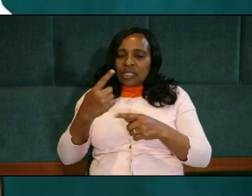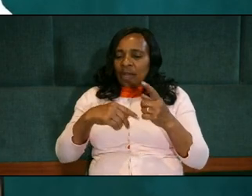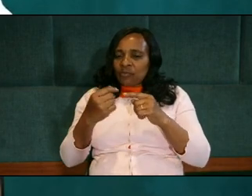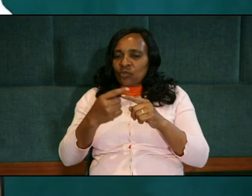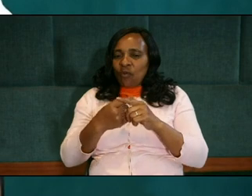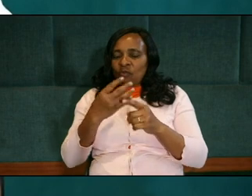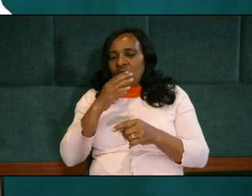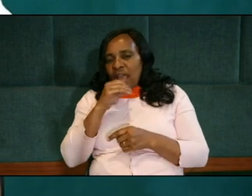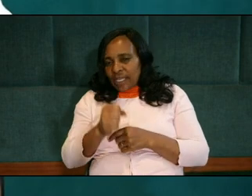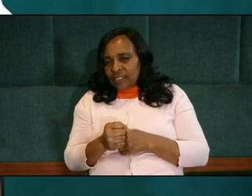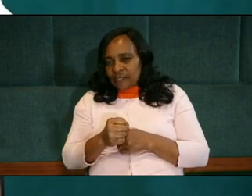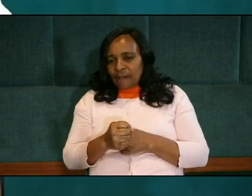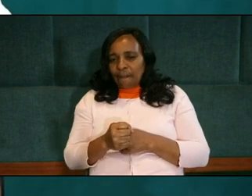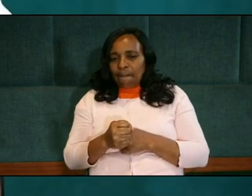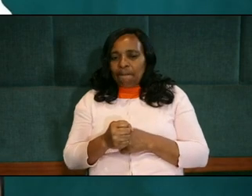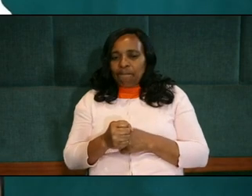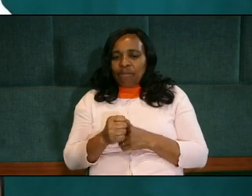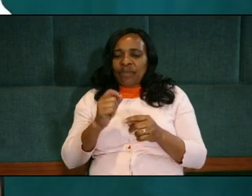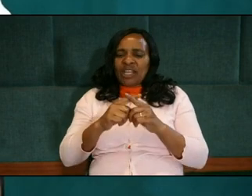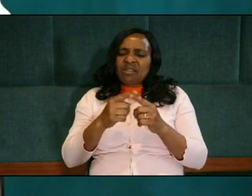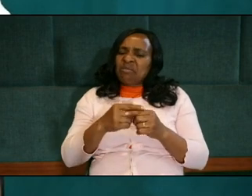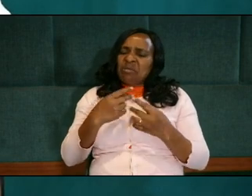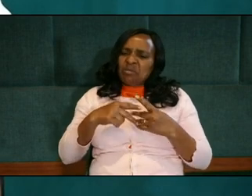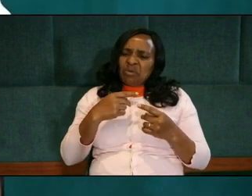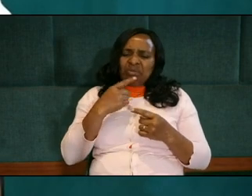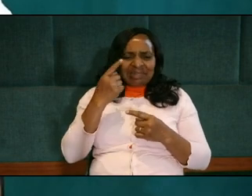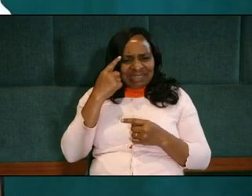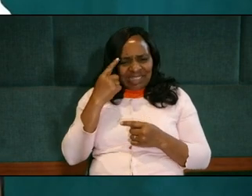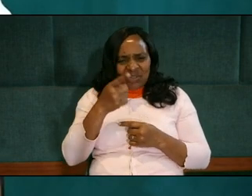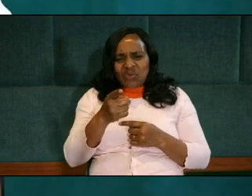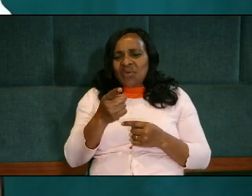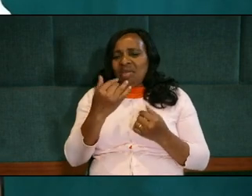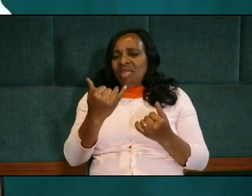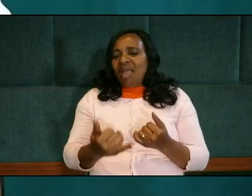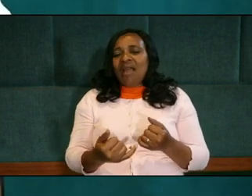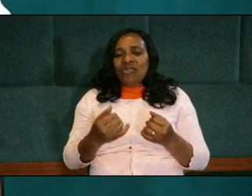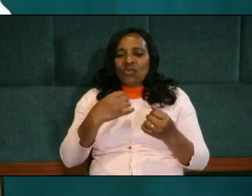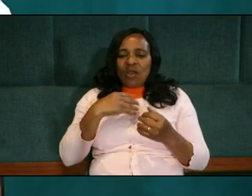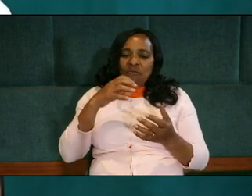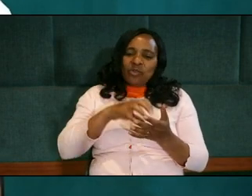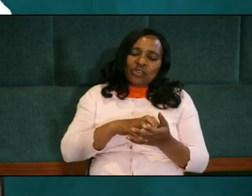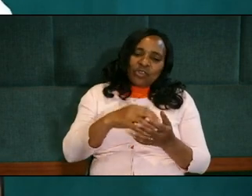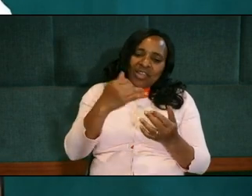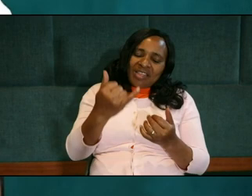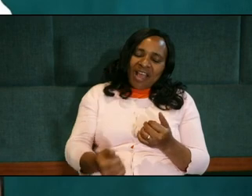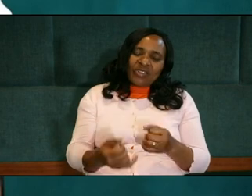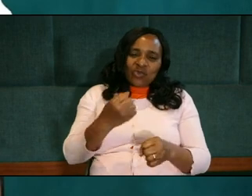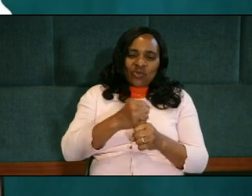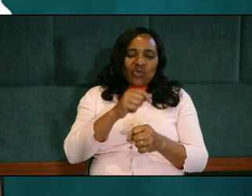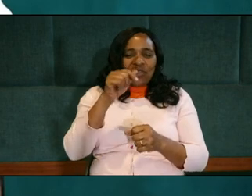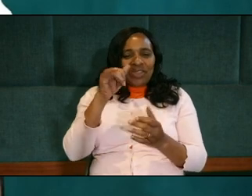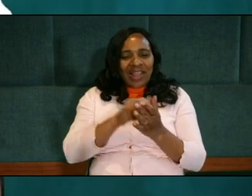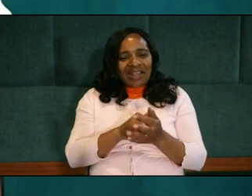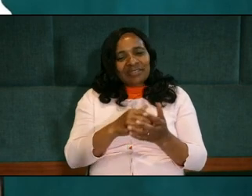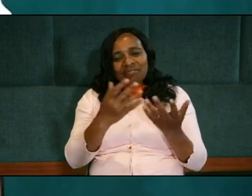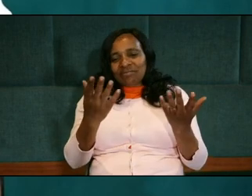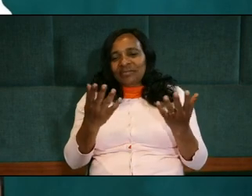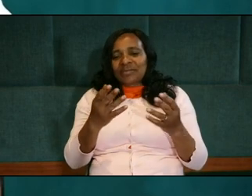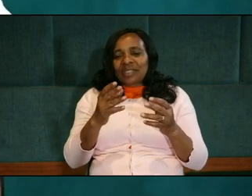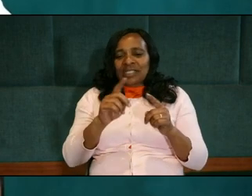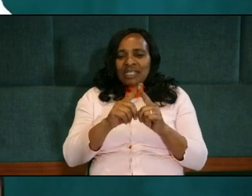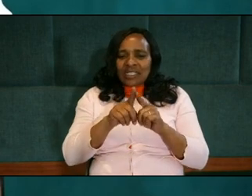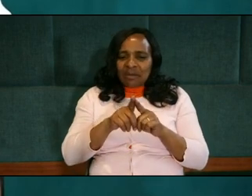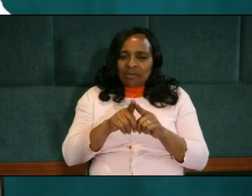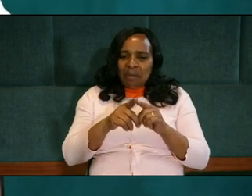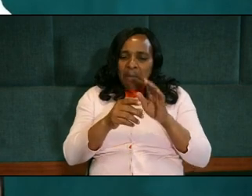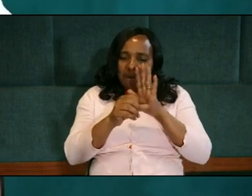age. Right? People may think you're too young to have a position, too young to do this, too young to do that. And Timothy is told by Paul,